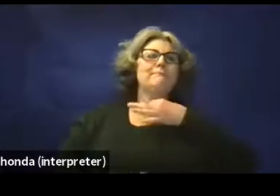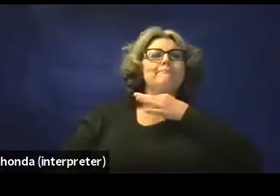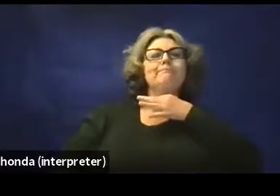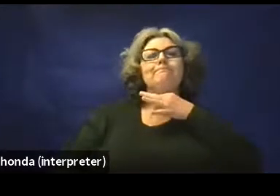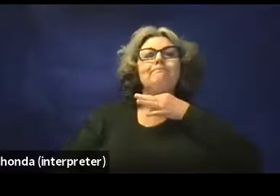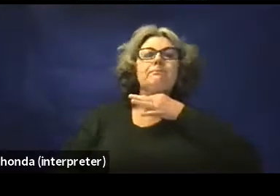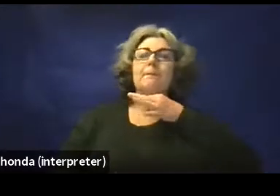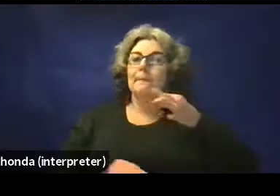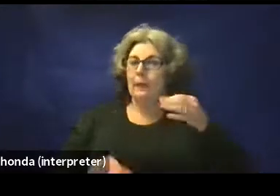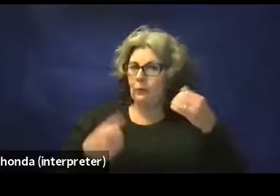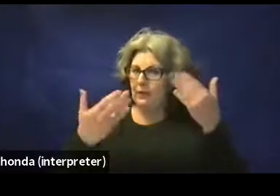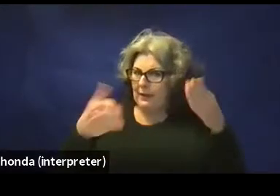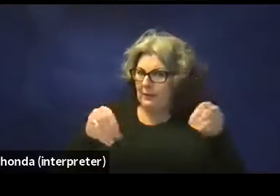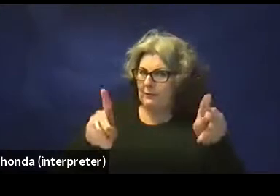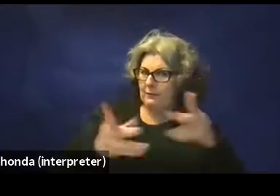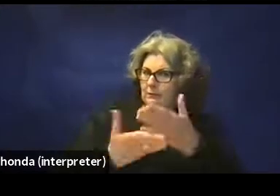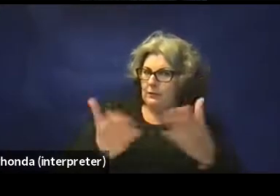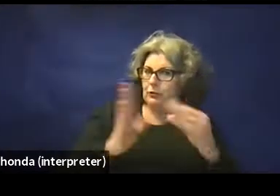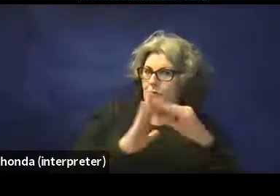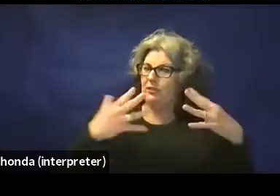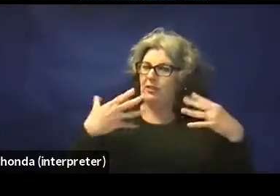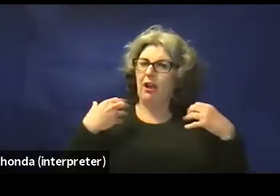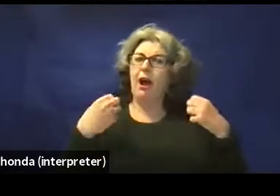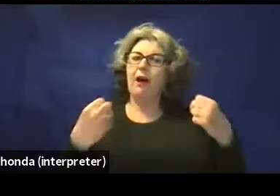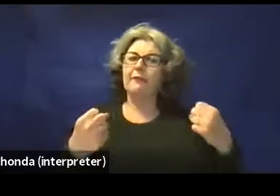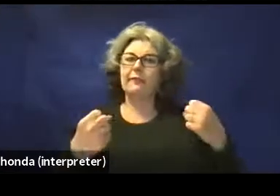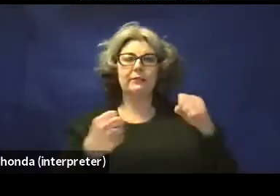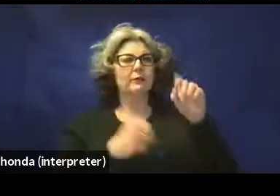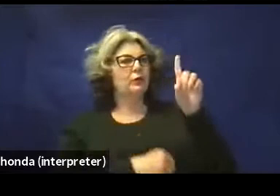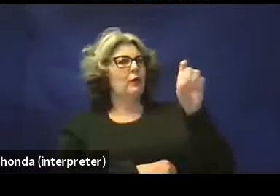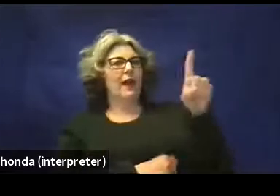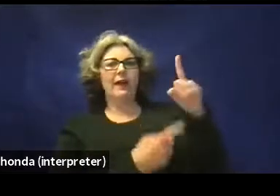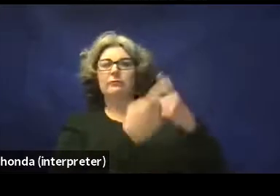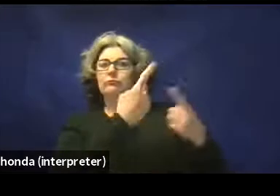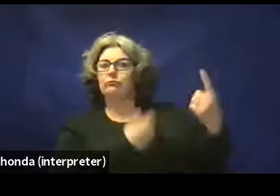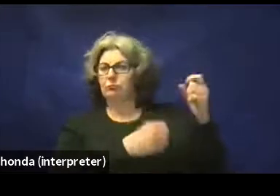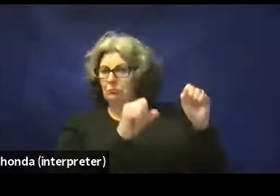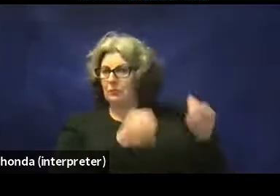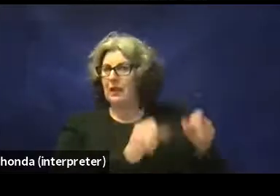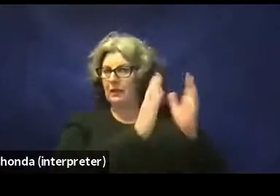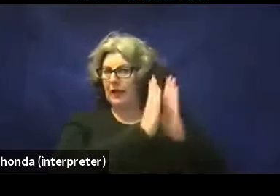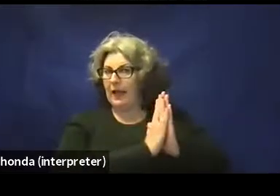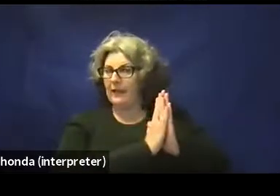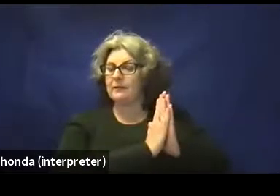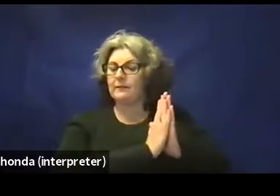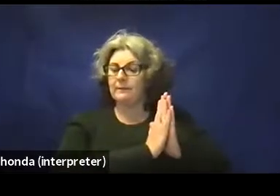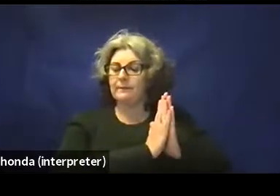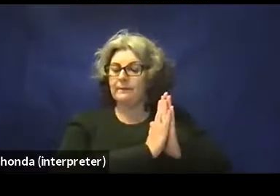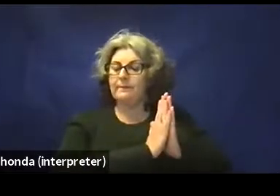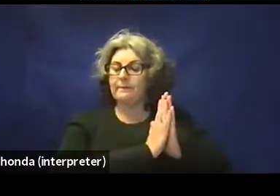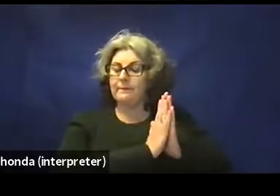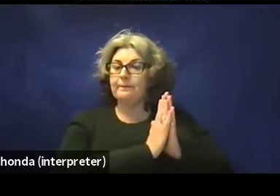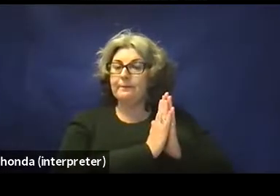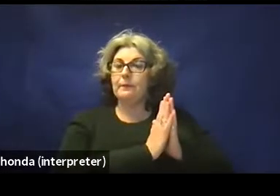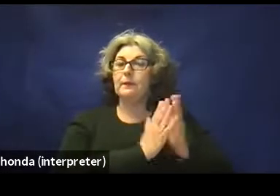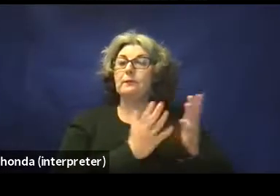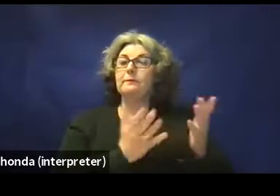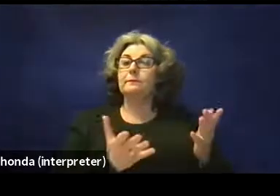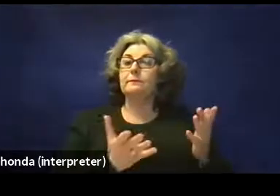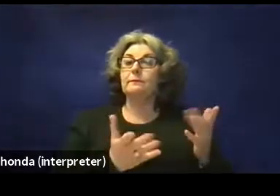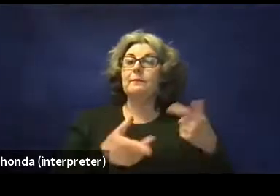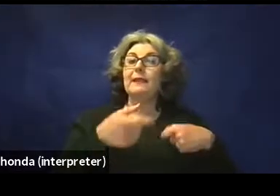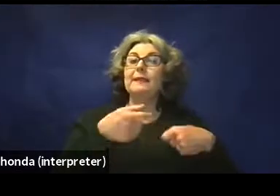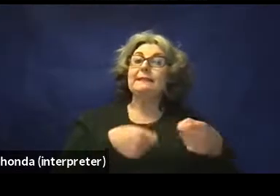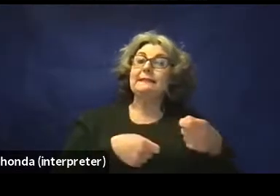we're giving them the confidence to be able to ask those questions so that instead